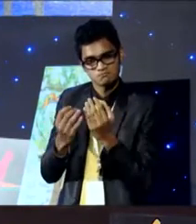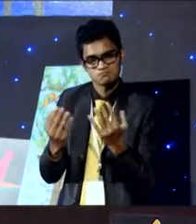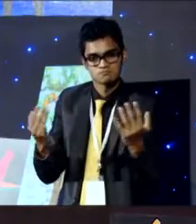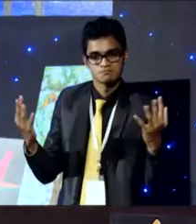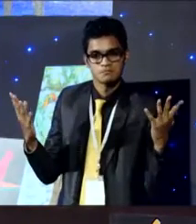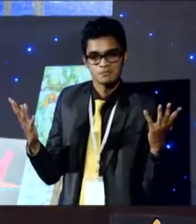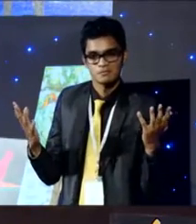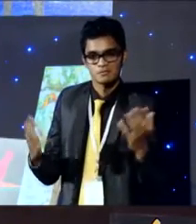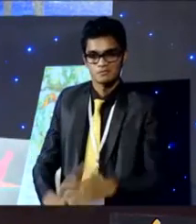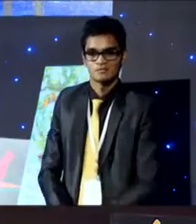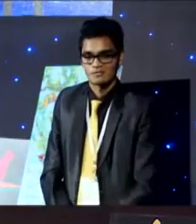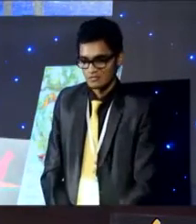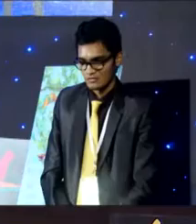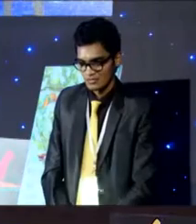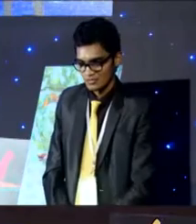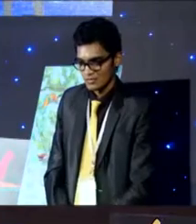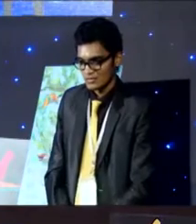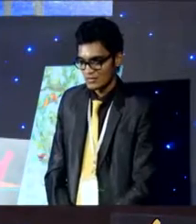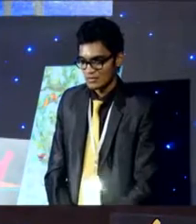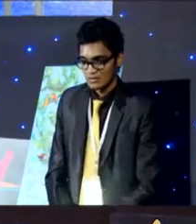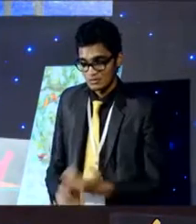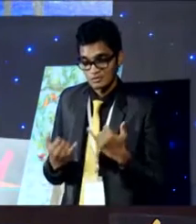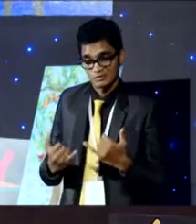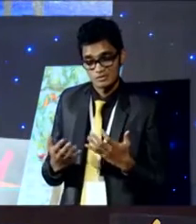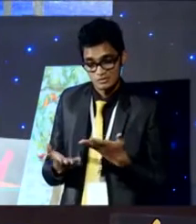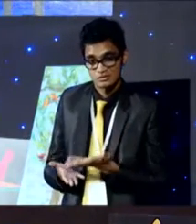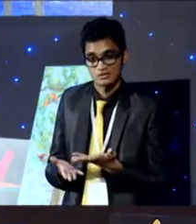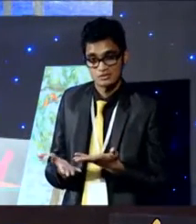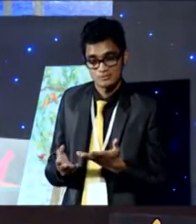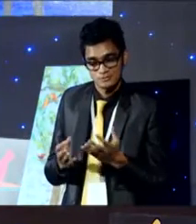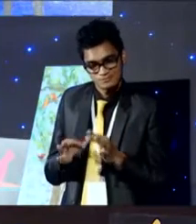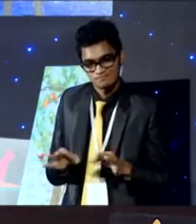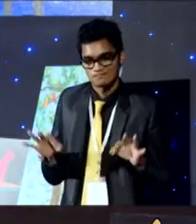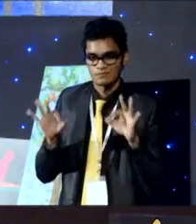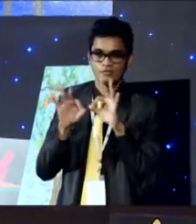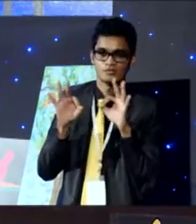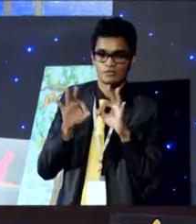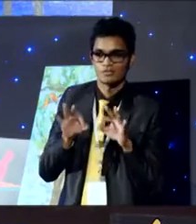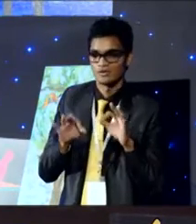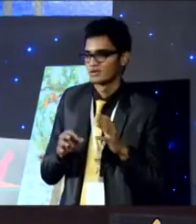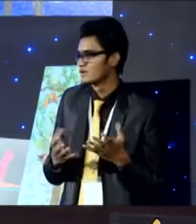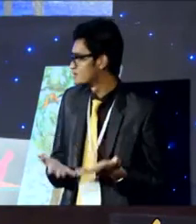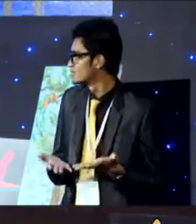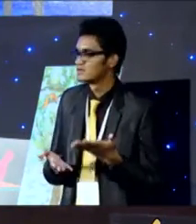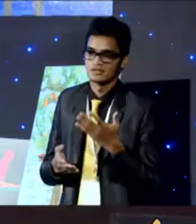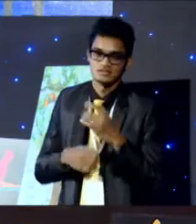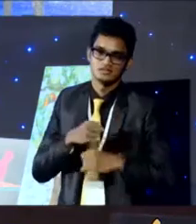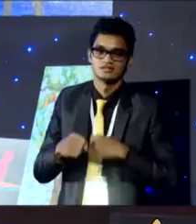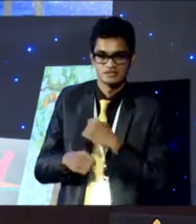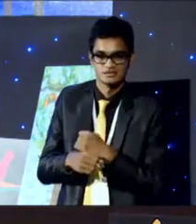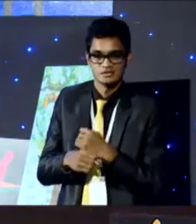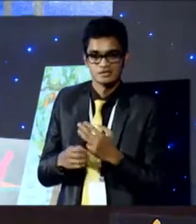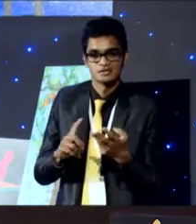taken on the world. If, you know, if this is important for us, we'll put our money where our mouth is, we'll double it this year.